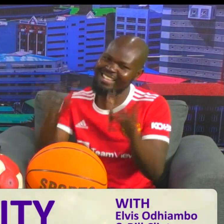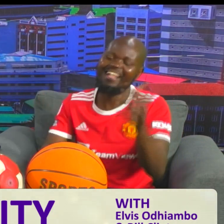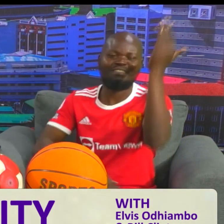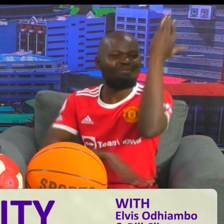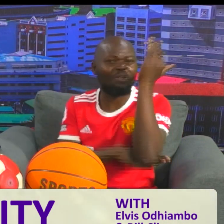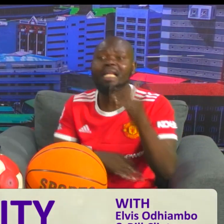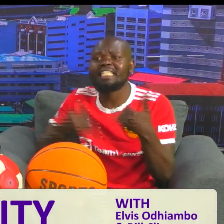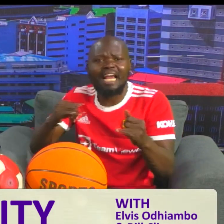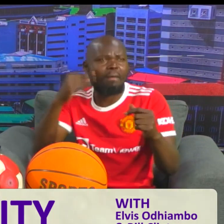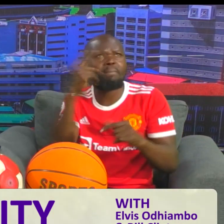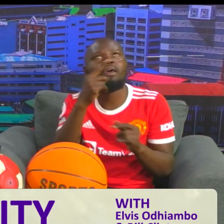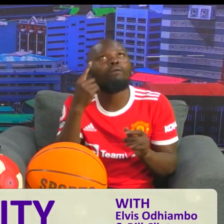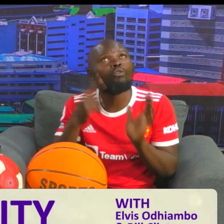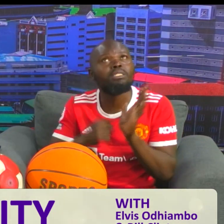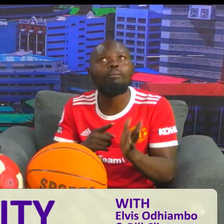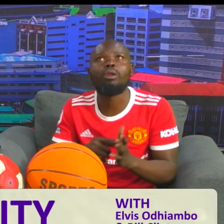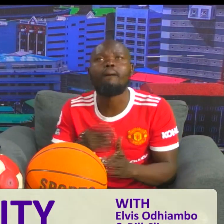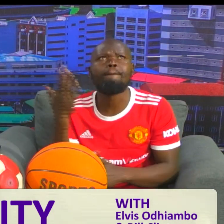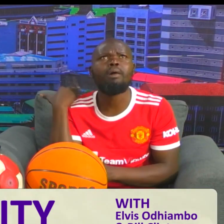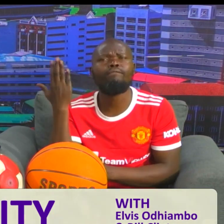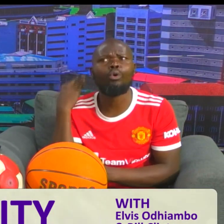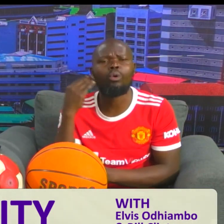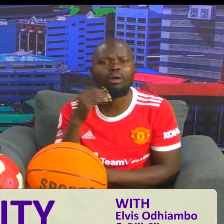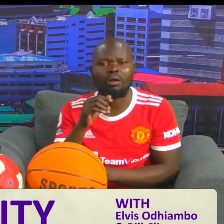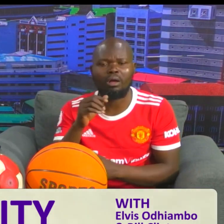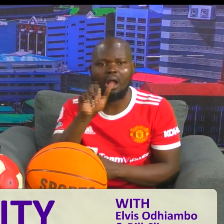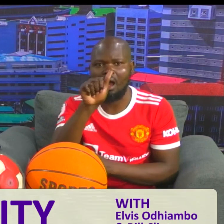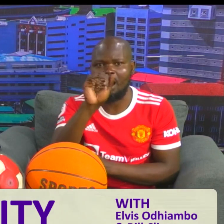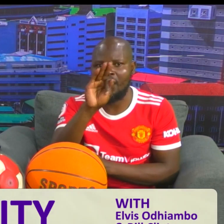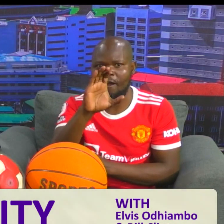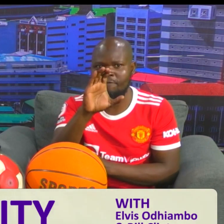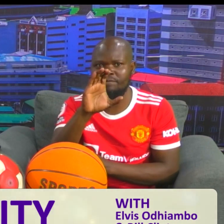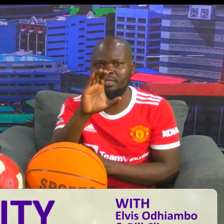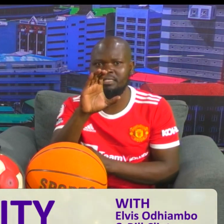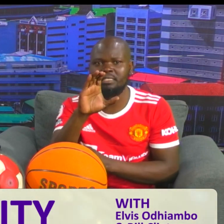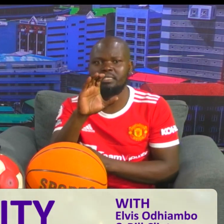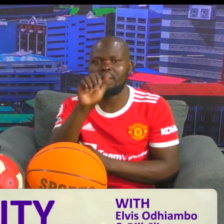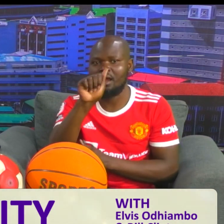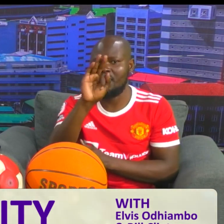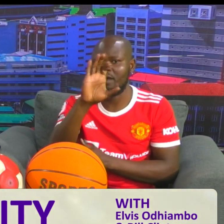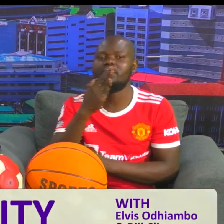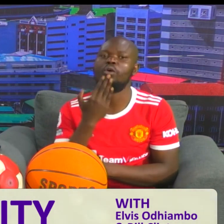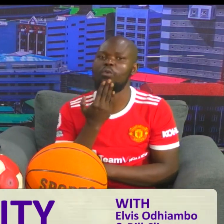they haven't really improved much as